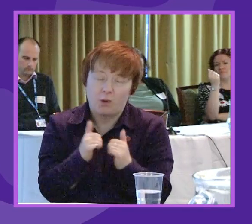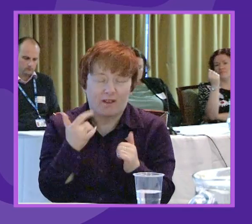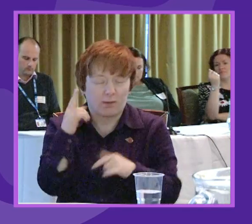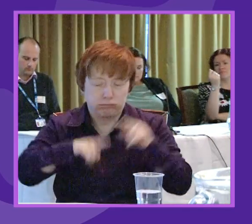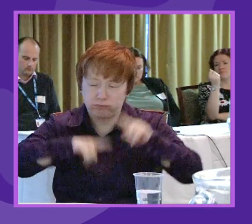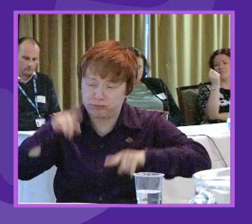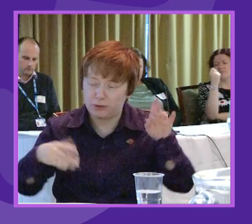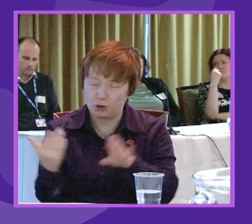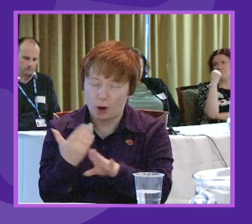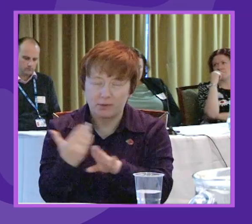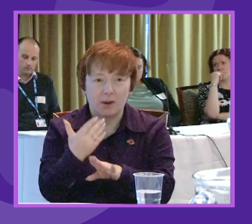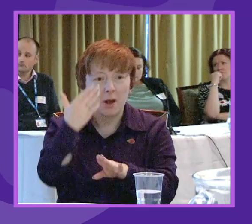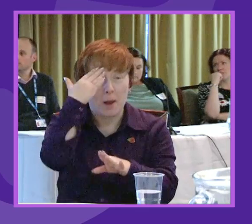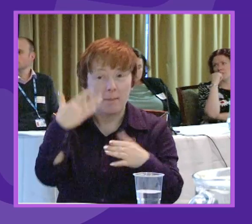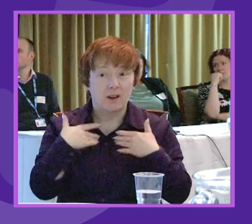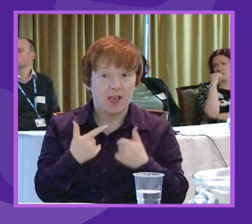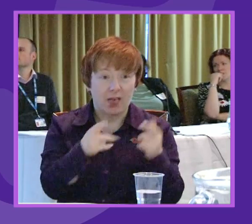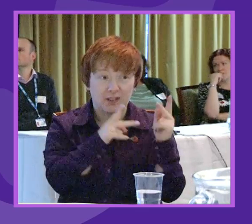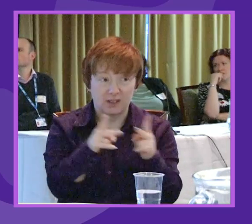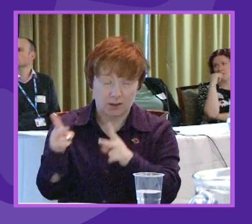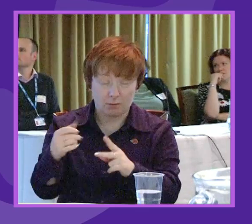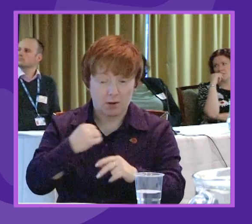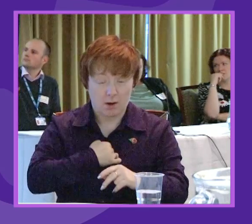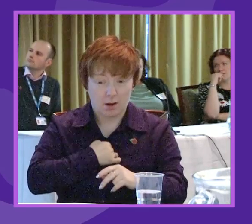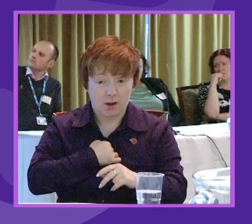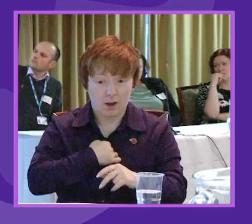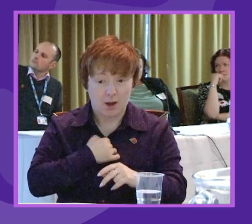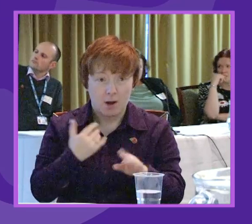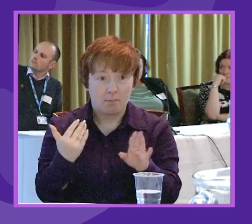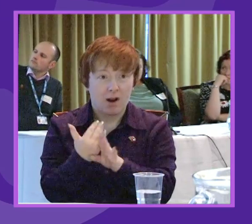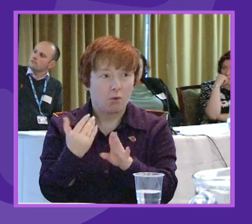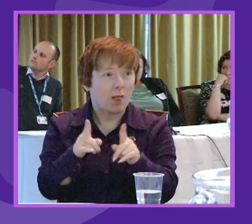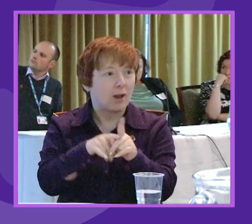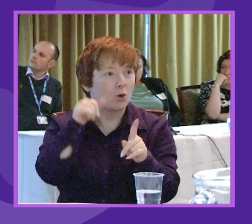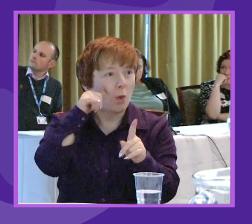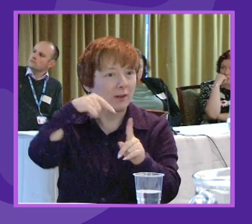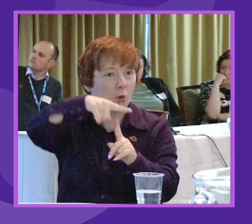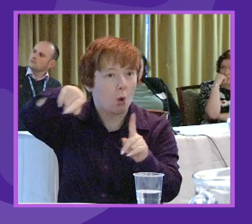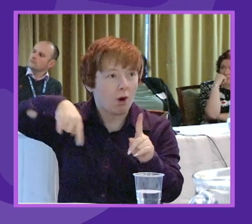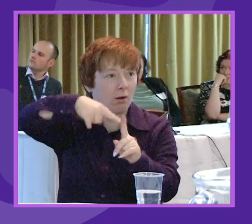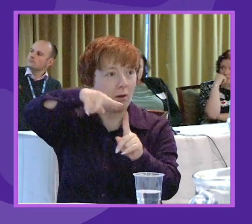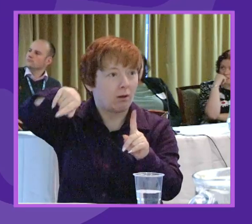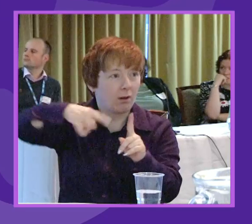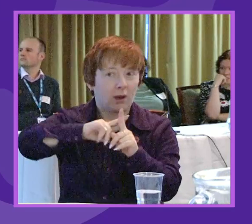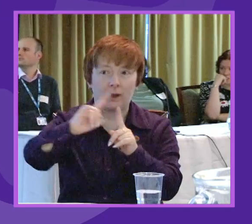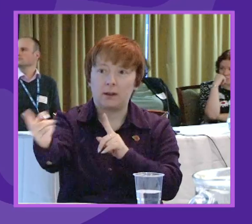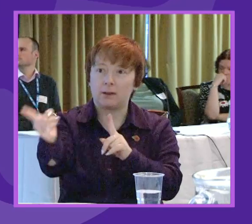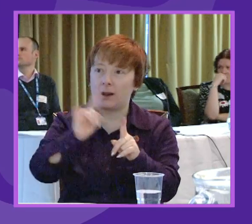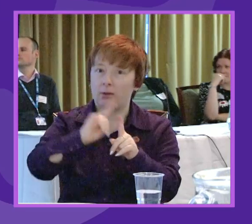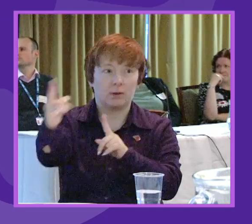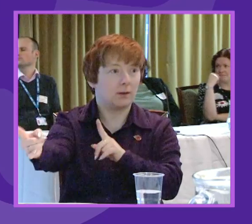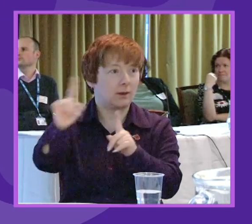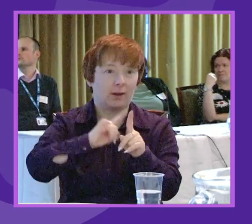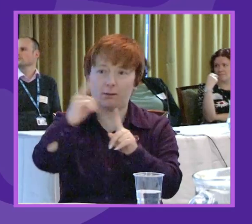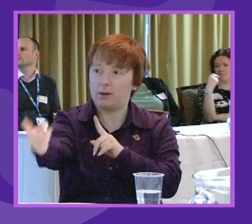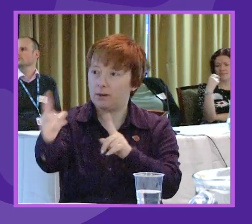that. I was, my first, well, I've had loads of jobs, but in the mental health system, my role was that revolving door patient.